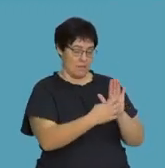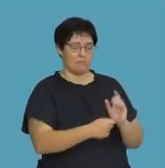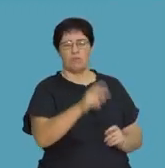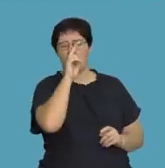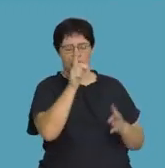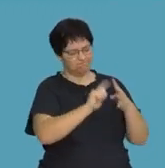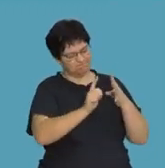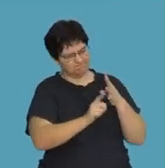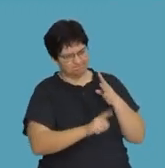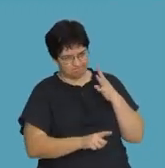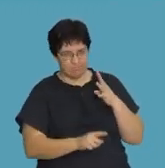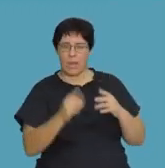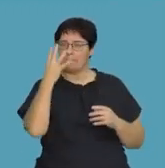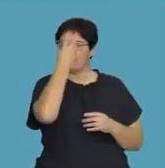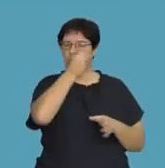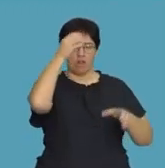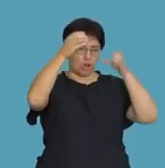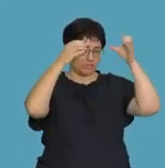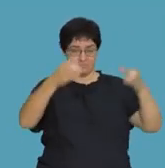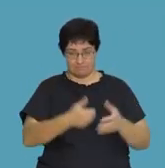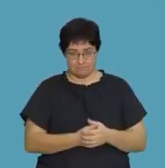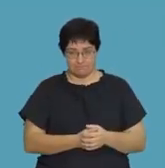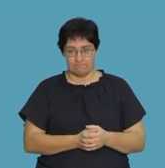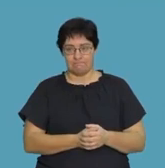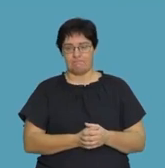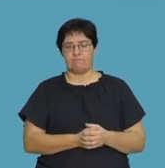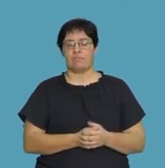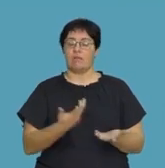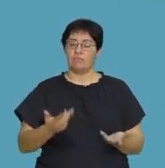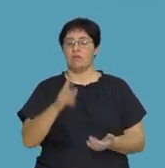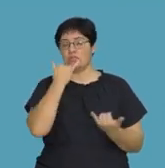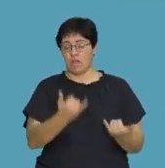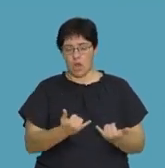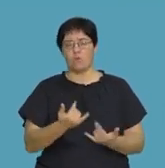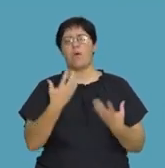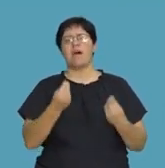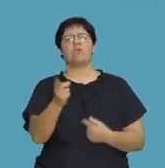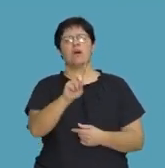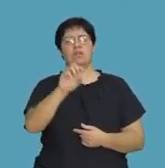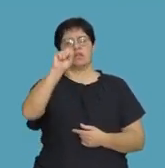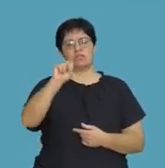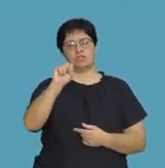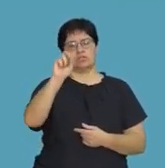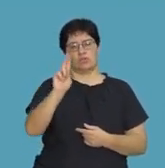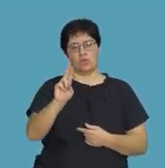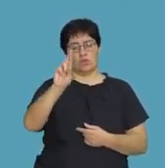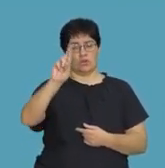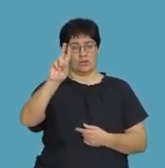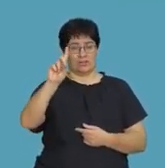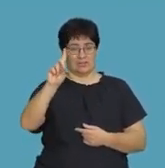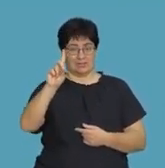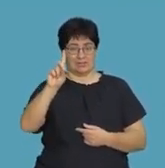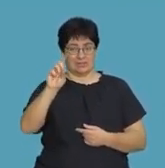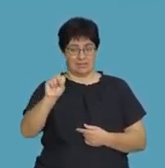looked at all these beautiful concepts that we have here. Now we have what we call sets, right? Remember I said this is one